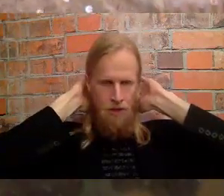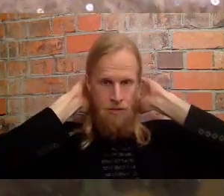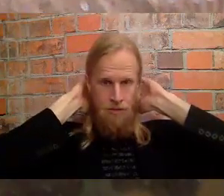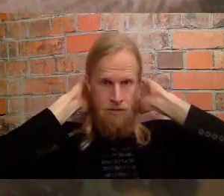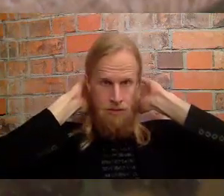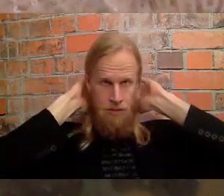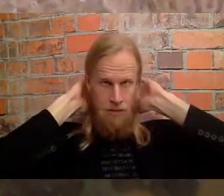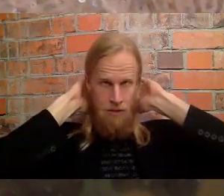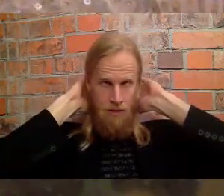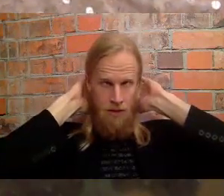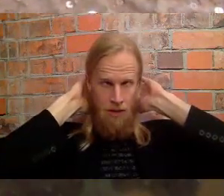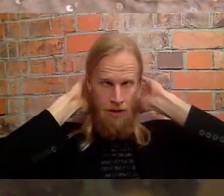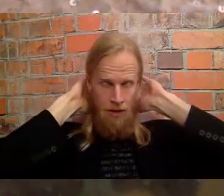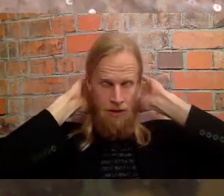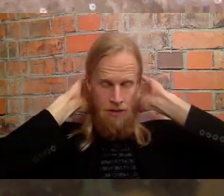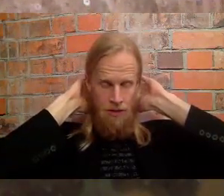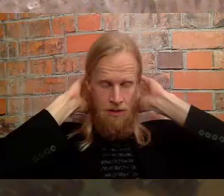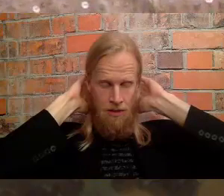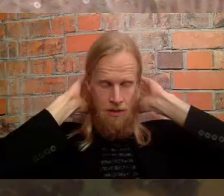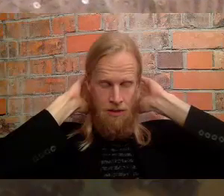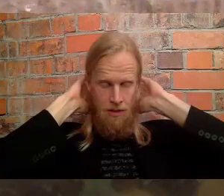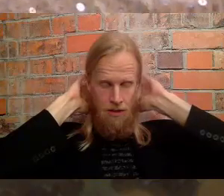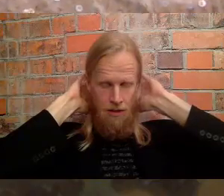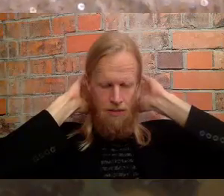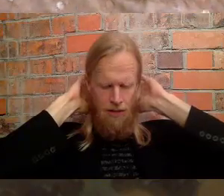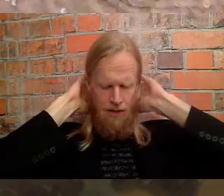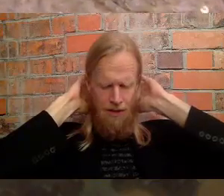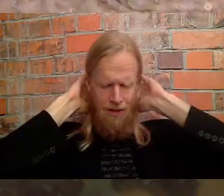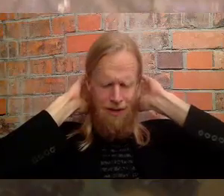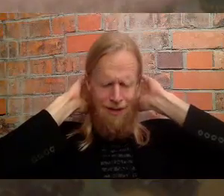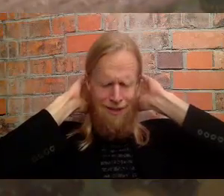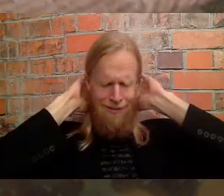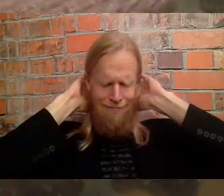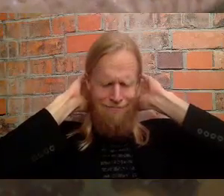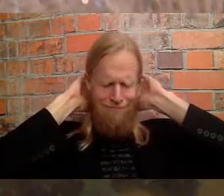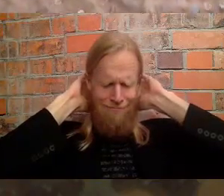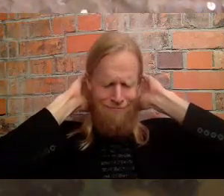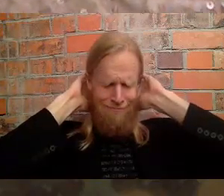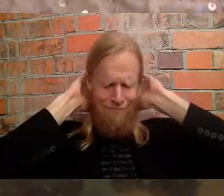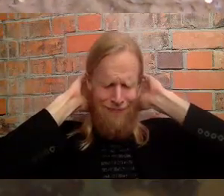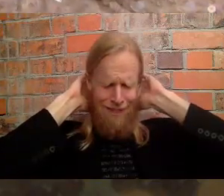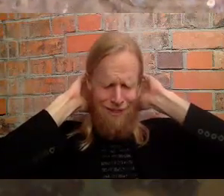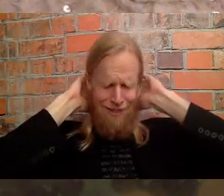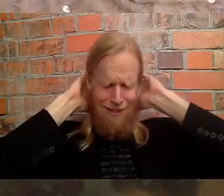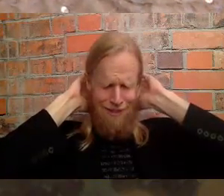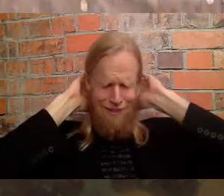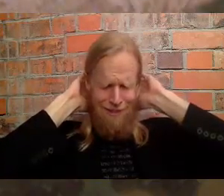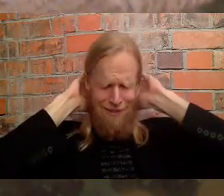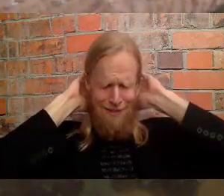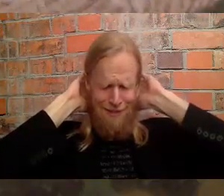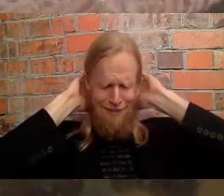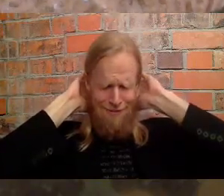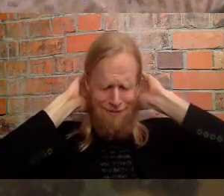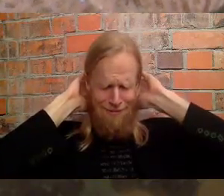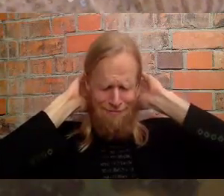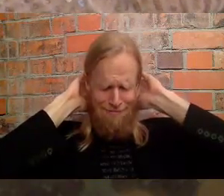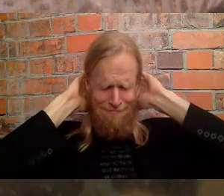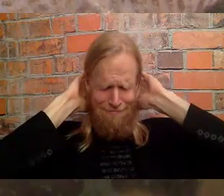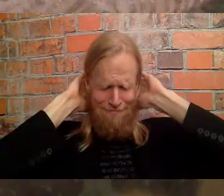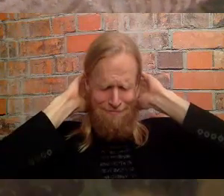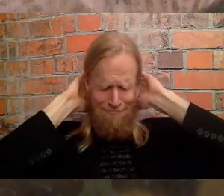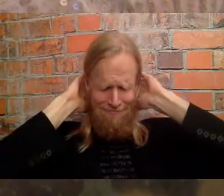do I feel about my life? How do I feel about how I spent the